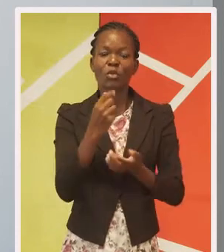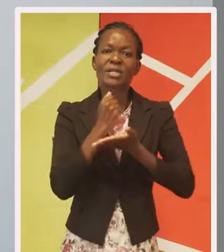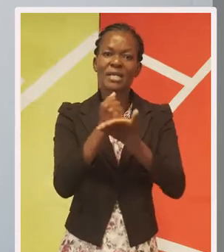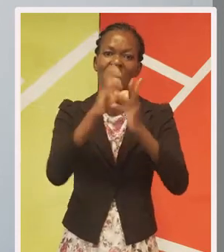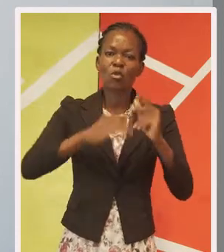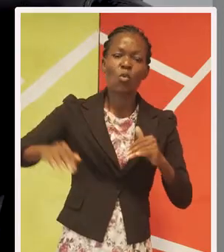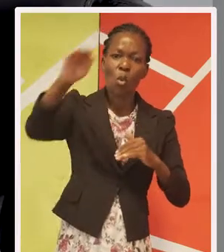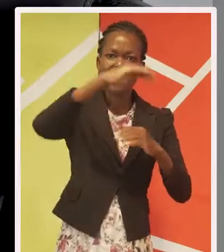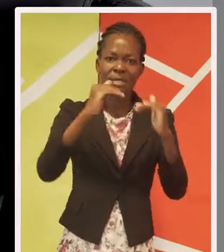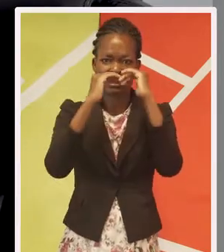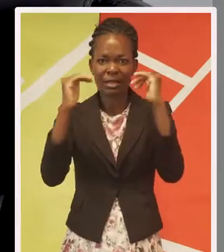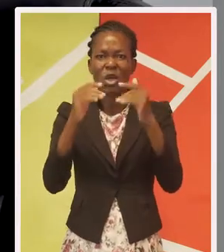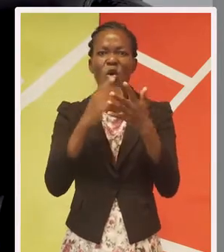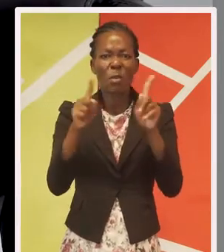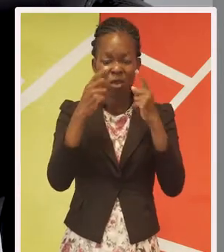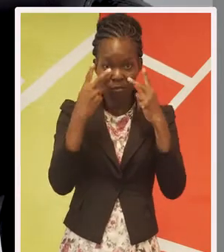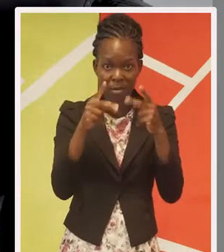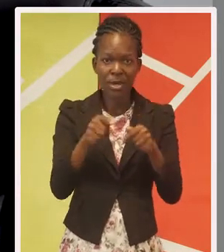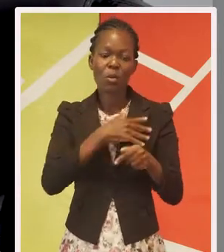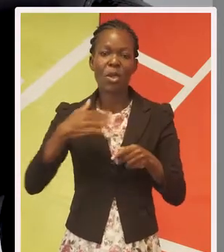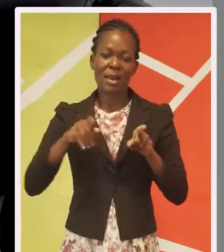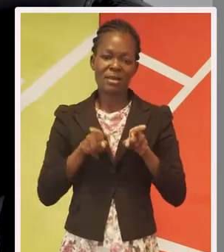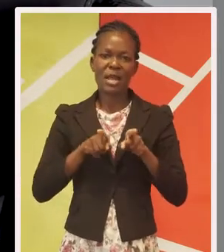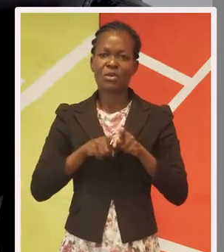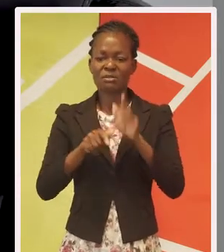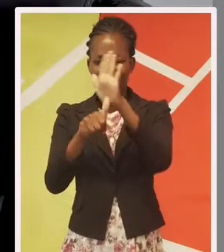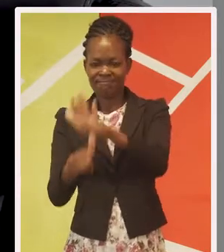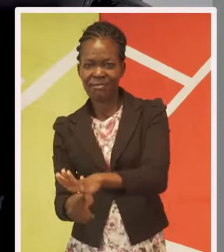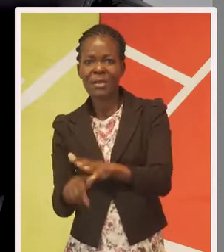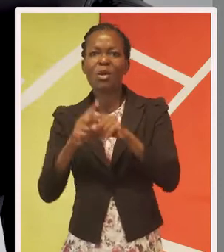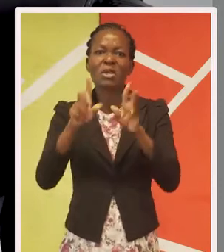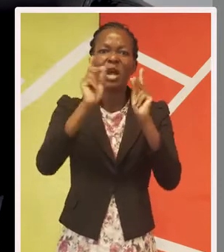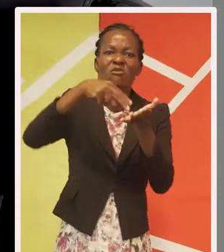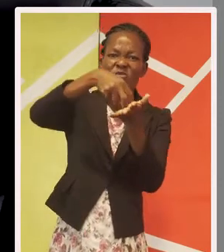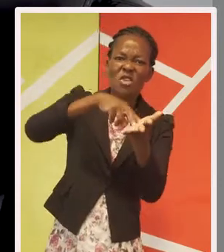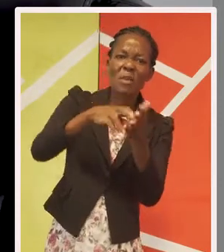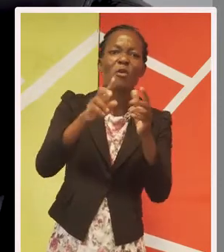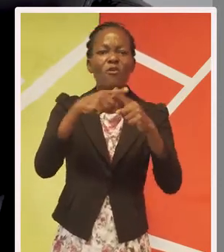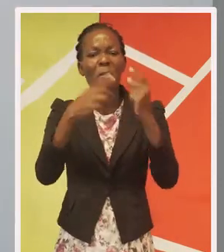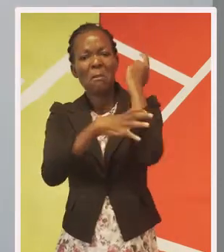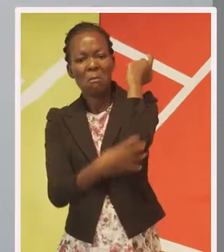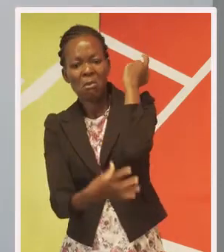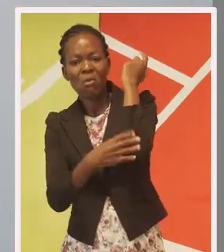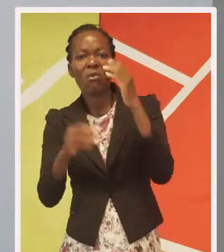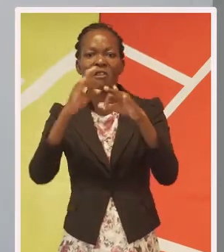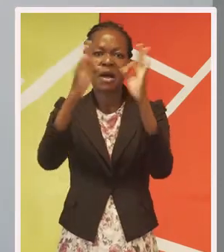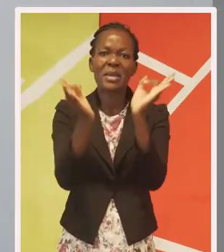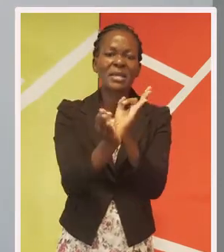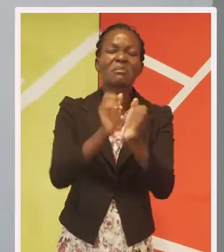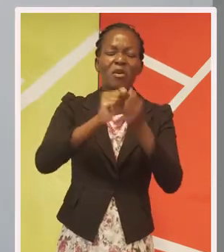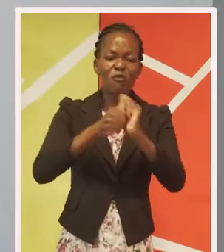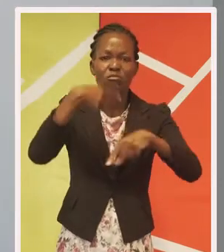already marginalized individuals such as women and girls from poor households in all their diversity. Economics also works